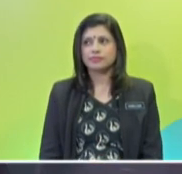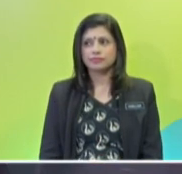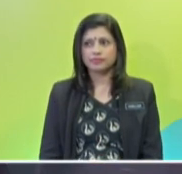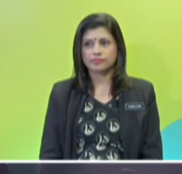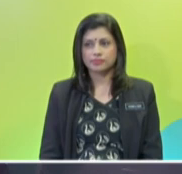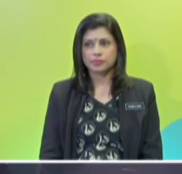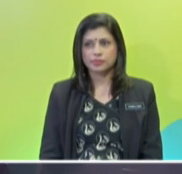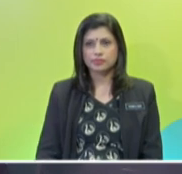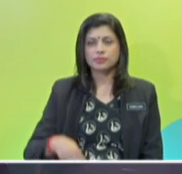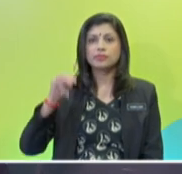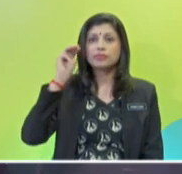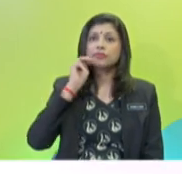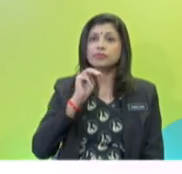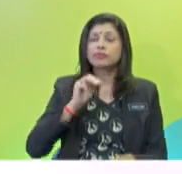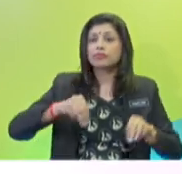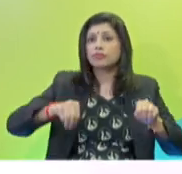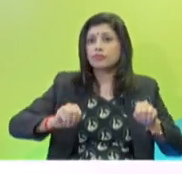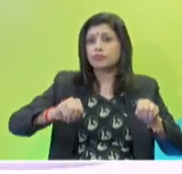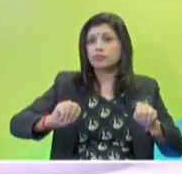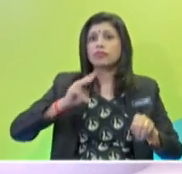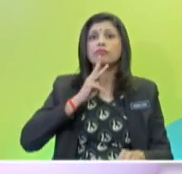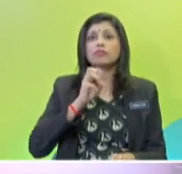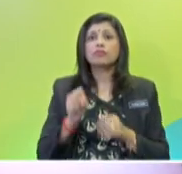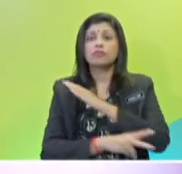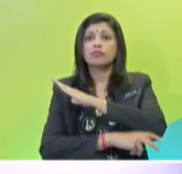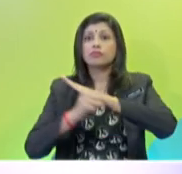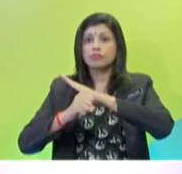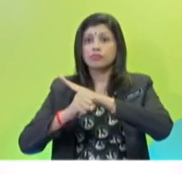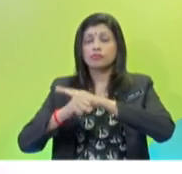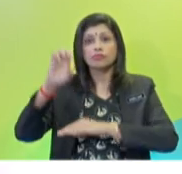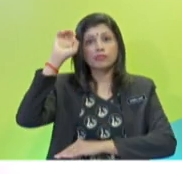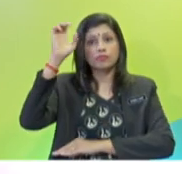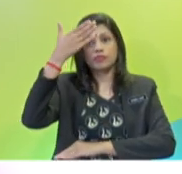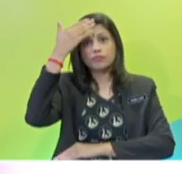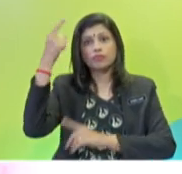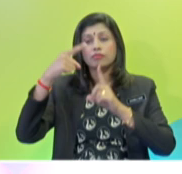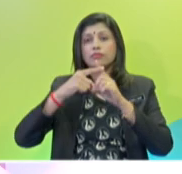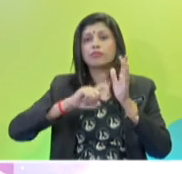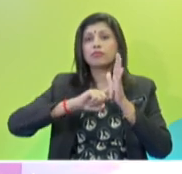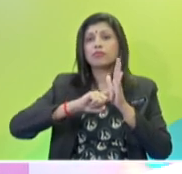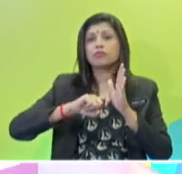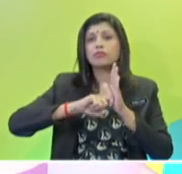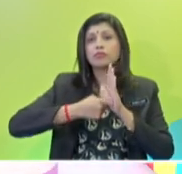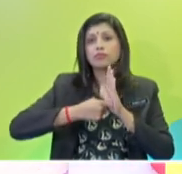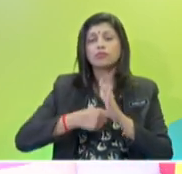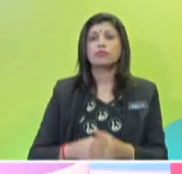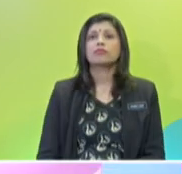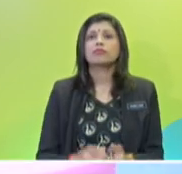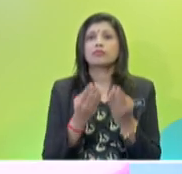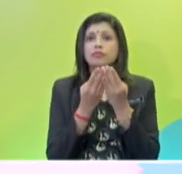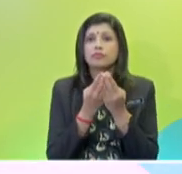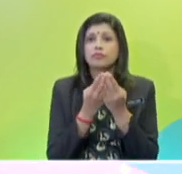on you, Akif. Okay, Mark's motorbike was stolen. He forgot to lock the gate. So, what's the answer?